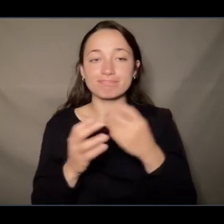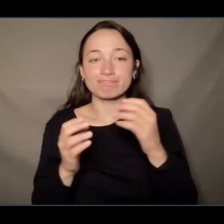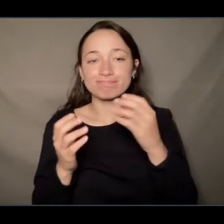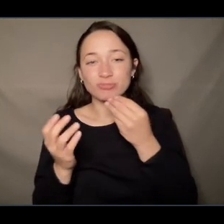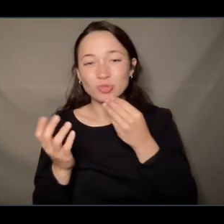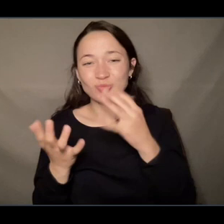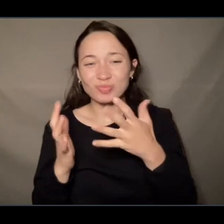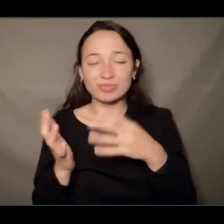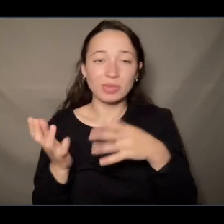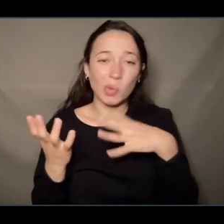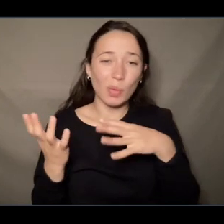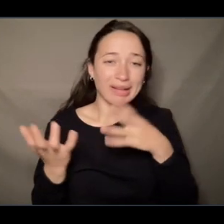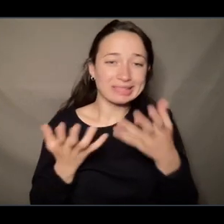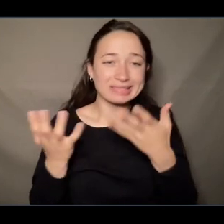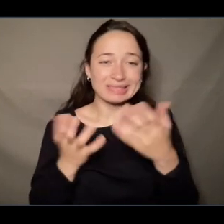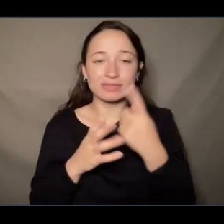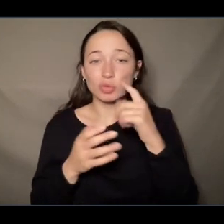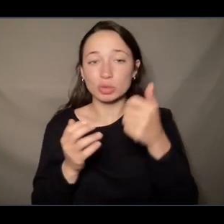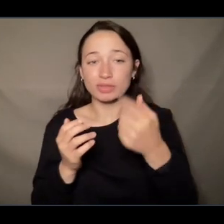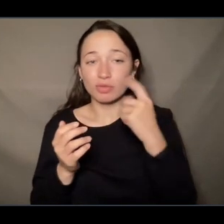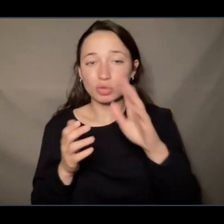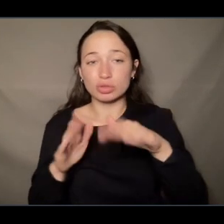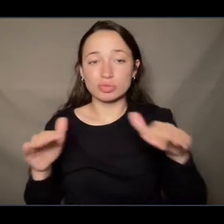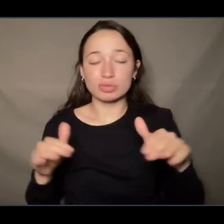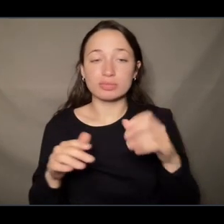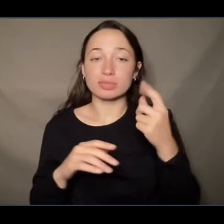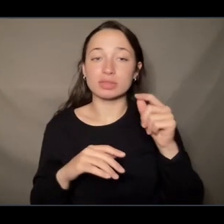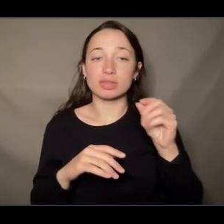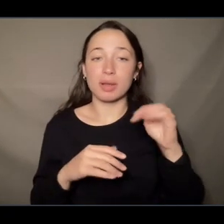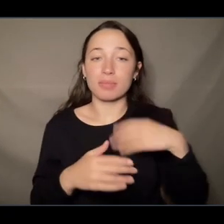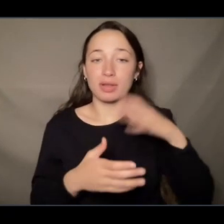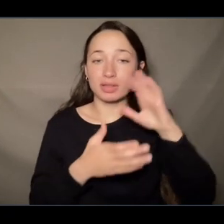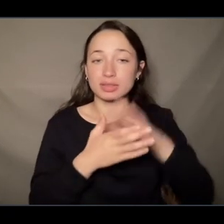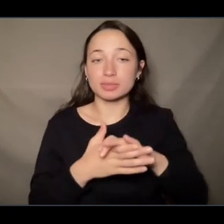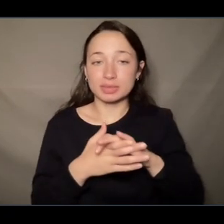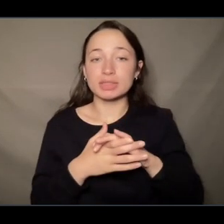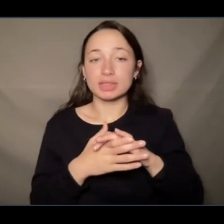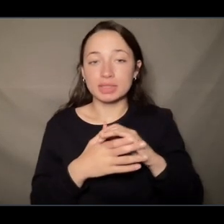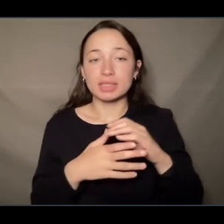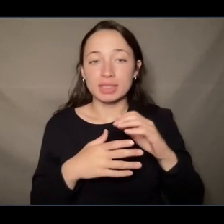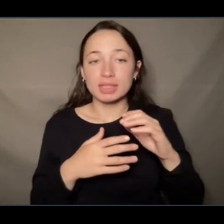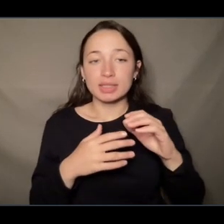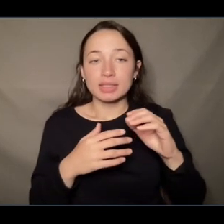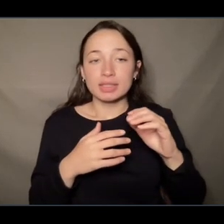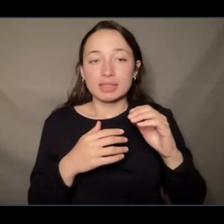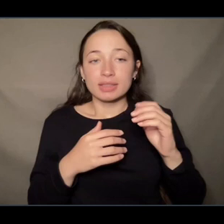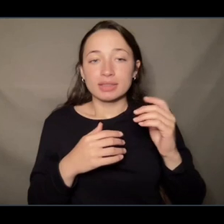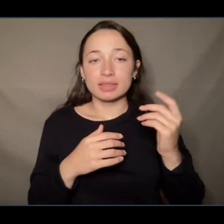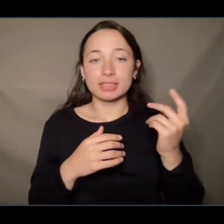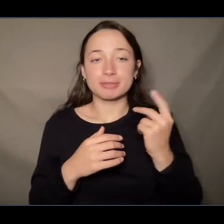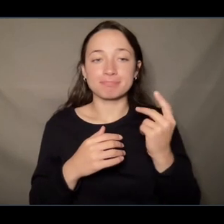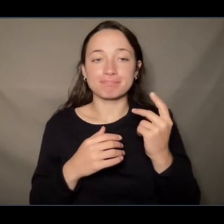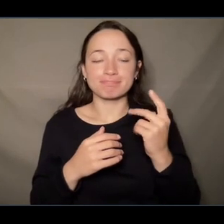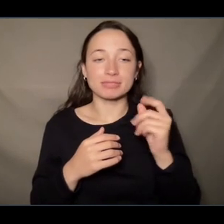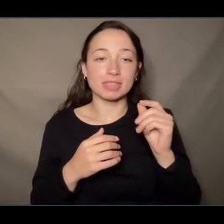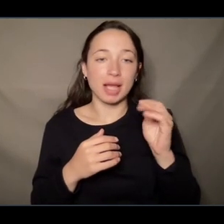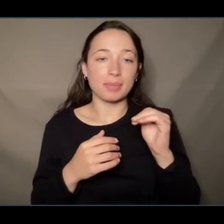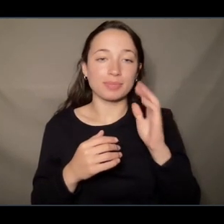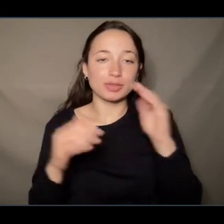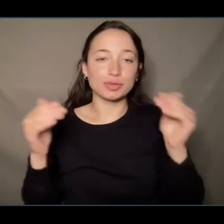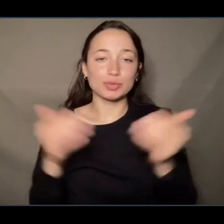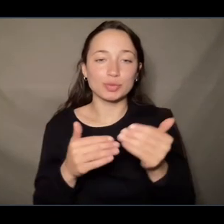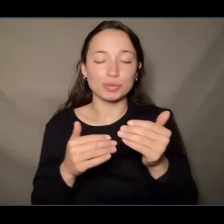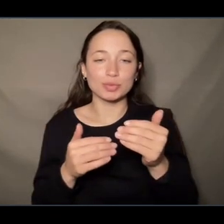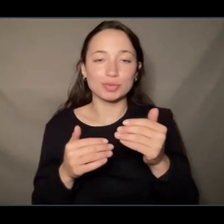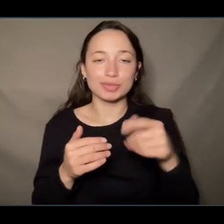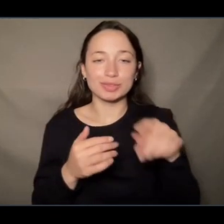of food or short of clothing for yourself or your children. My host, Tom, and my husband, Tom McGarry,